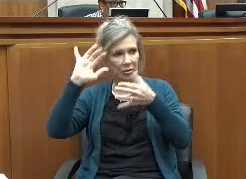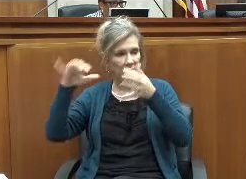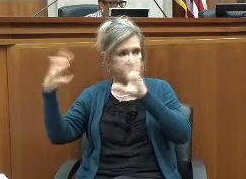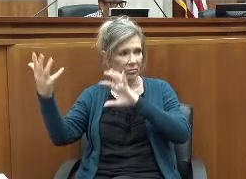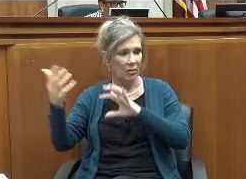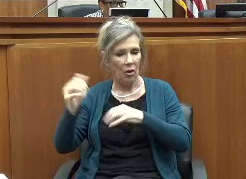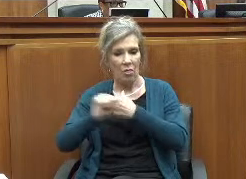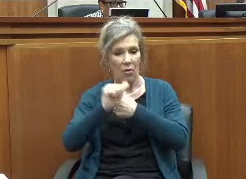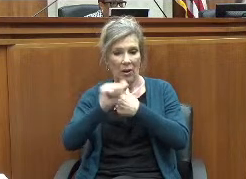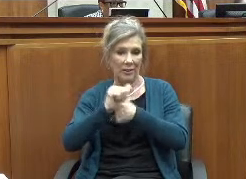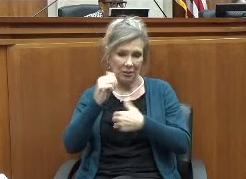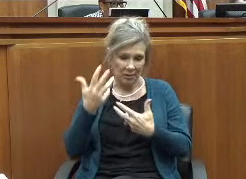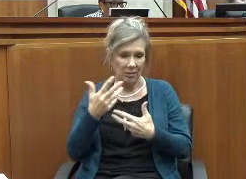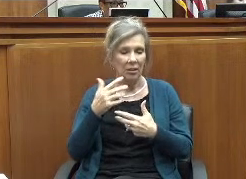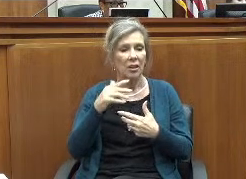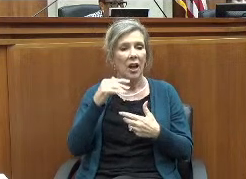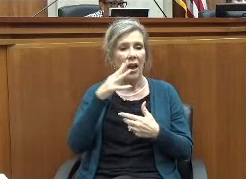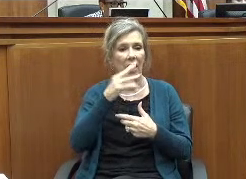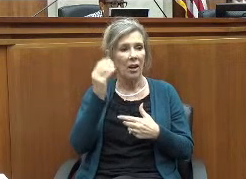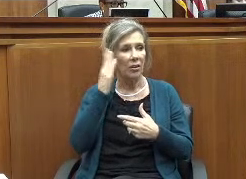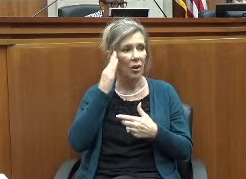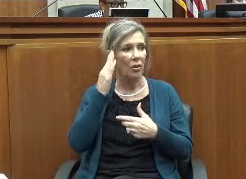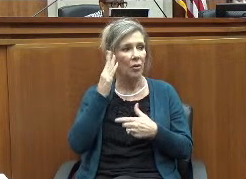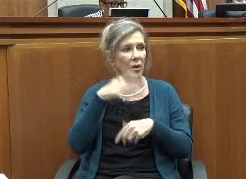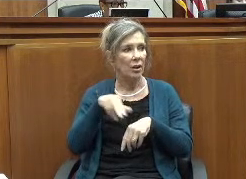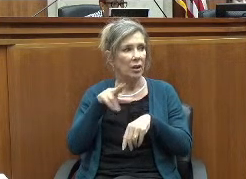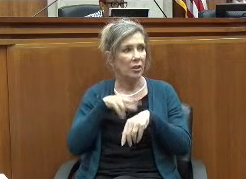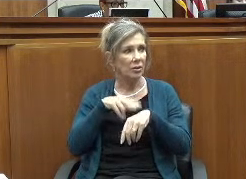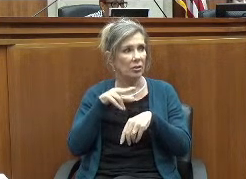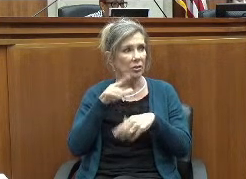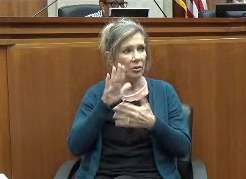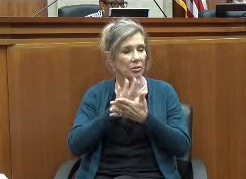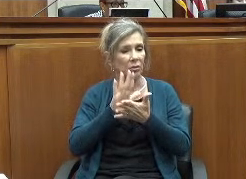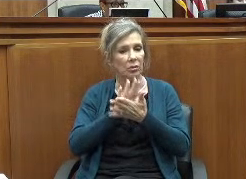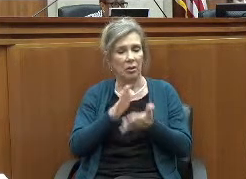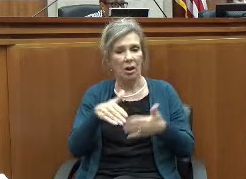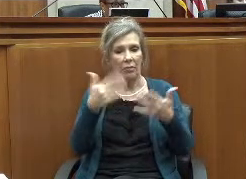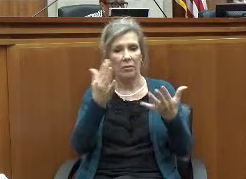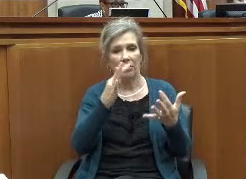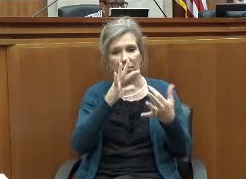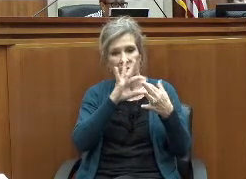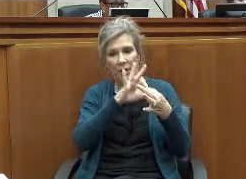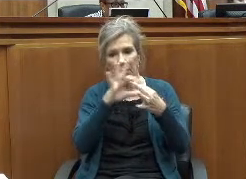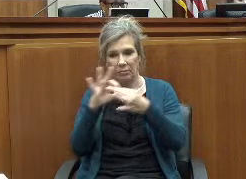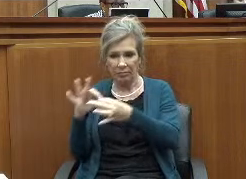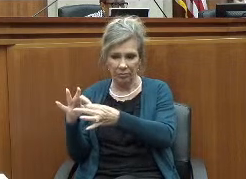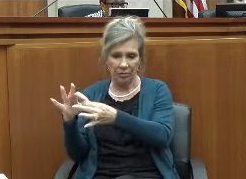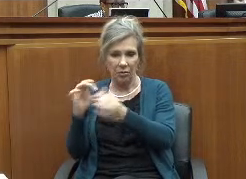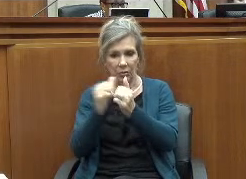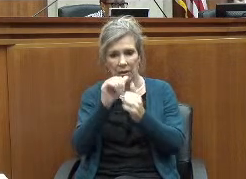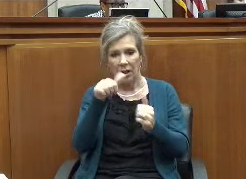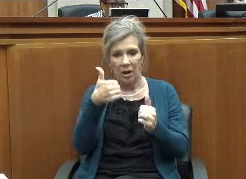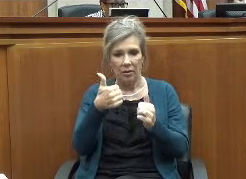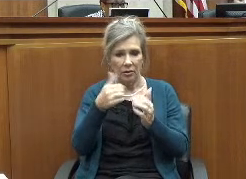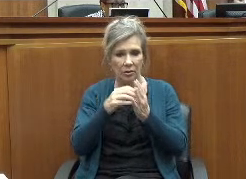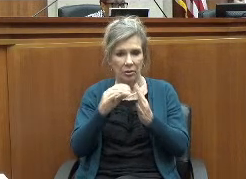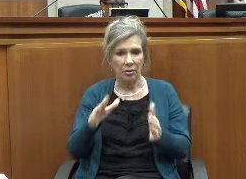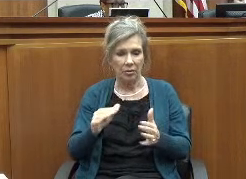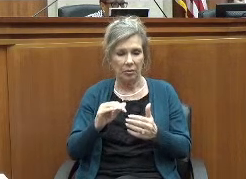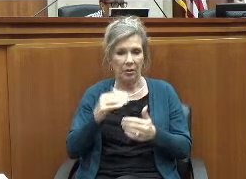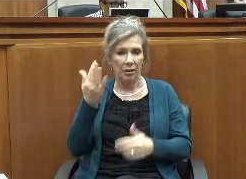Furthermore, I also know that Connection Schools offer students the opportunity to network with other students with field trips and